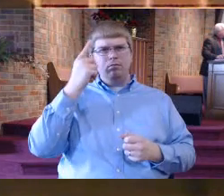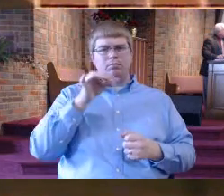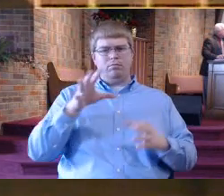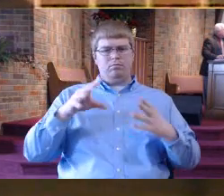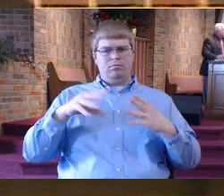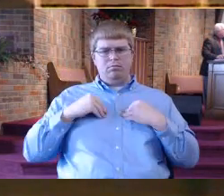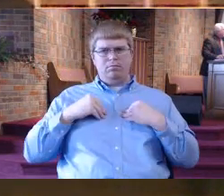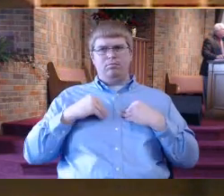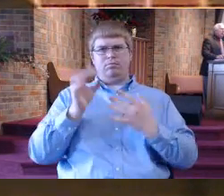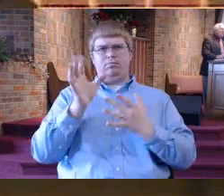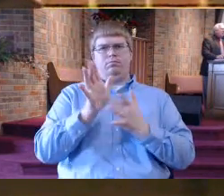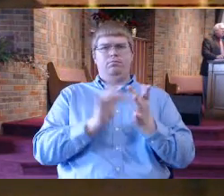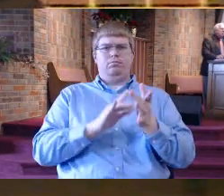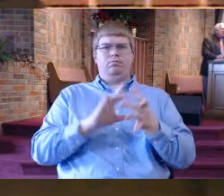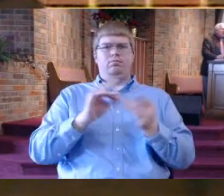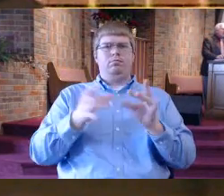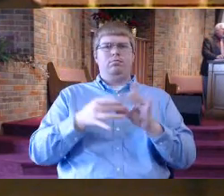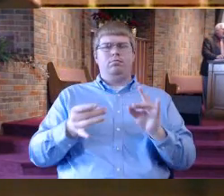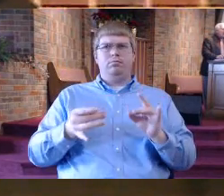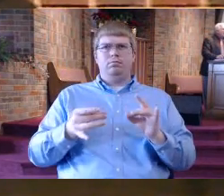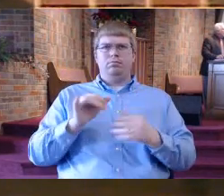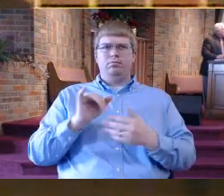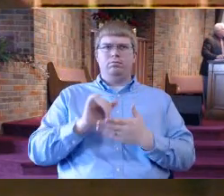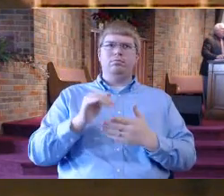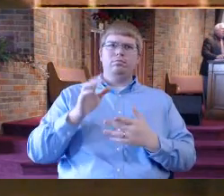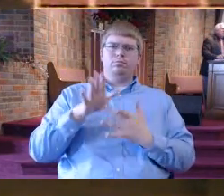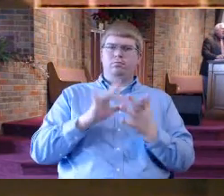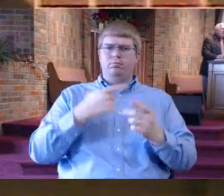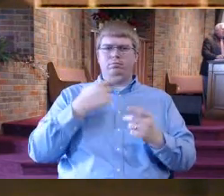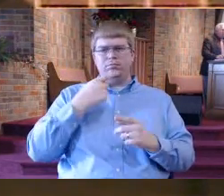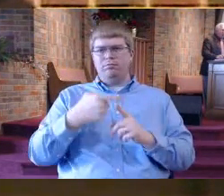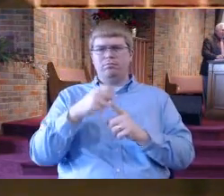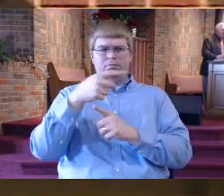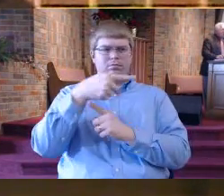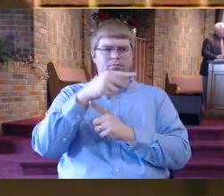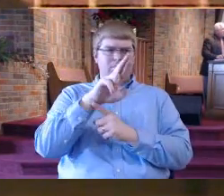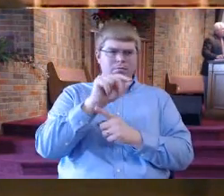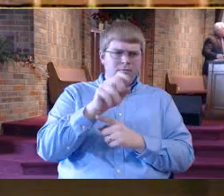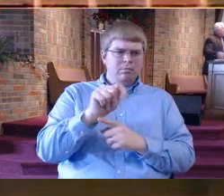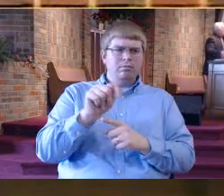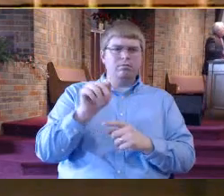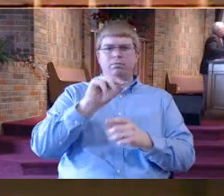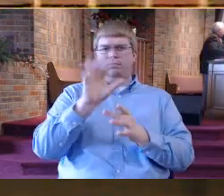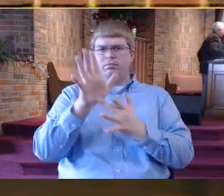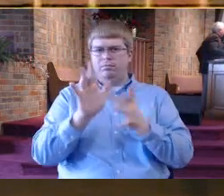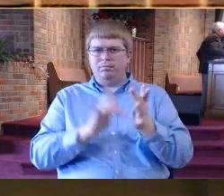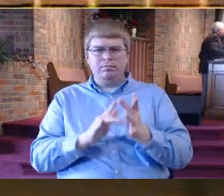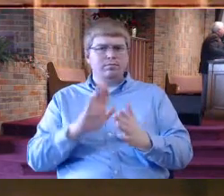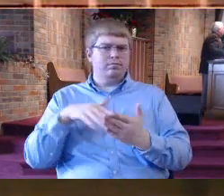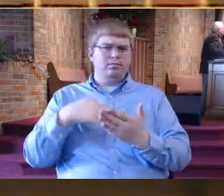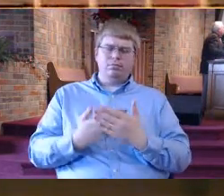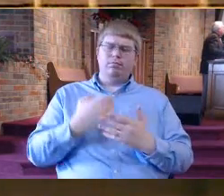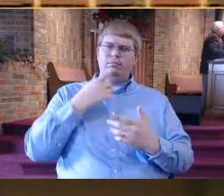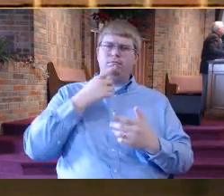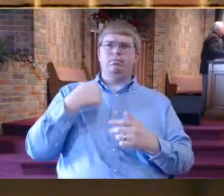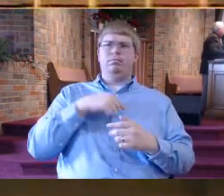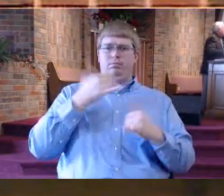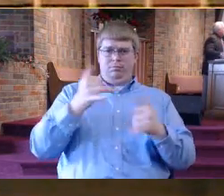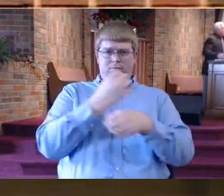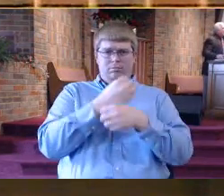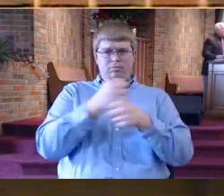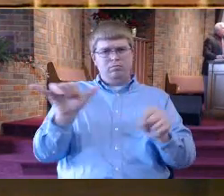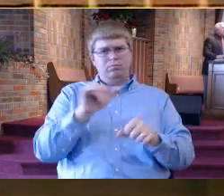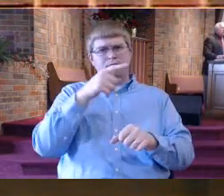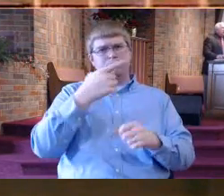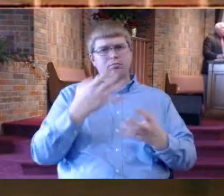Jesus sent? The prophets who prophesied, the Son who came to bring salvation. Are you a part of that salvation this morning?